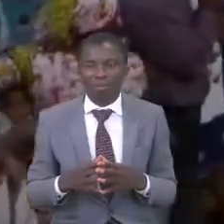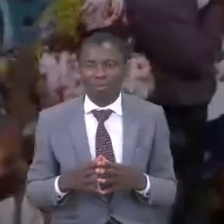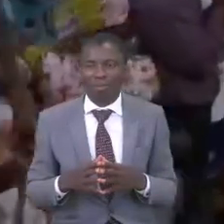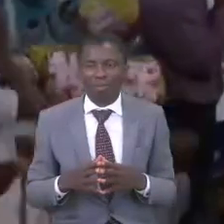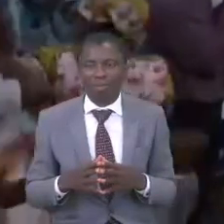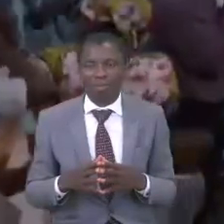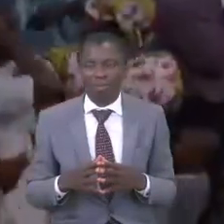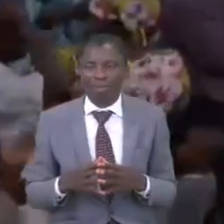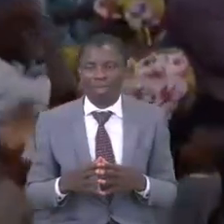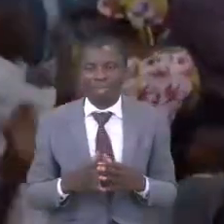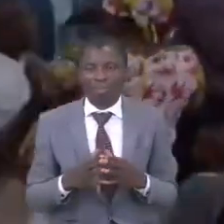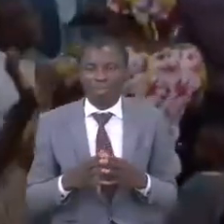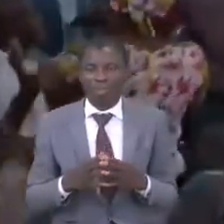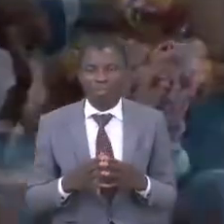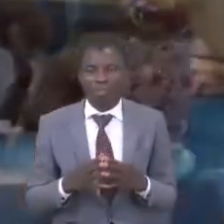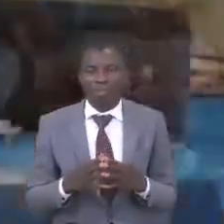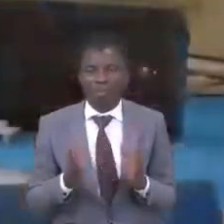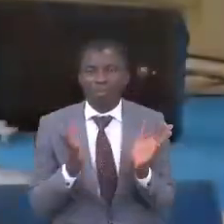Praise the Lord.